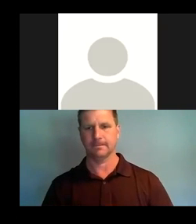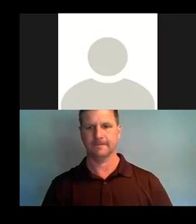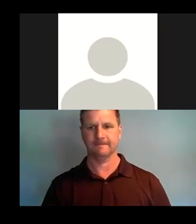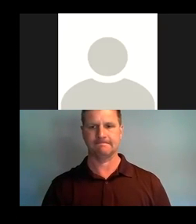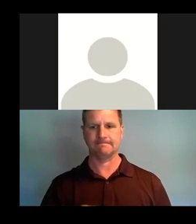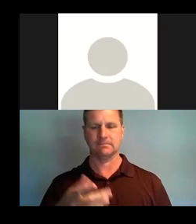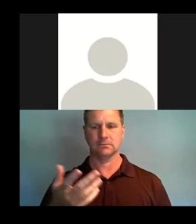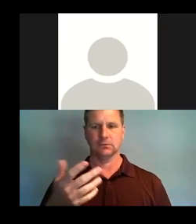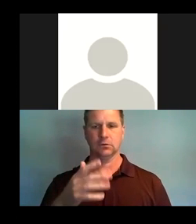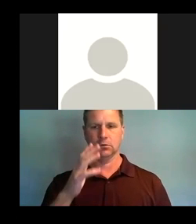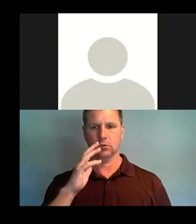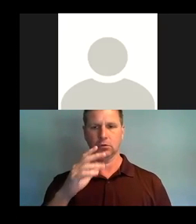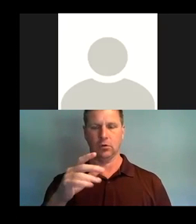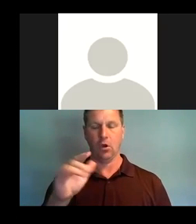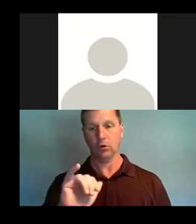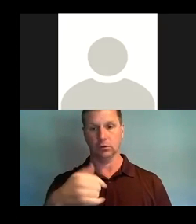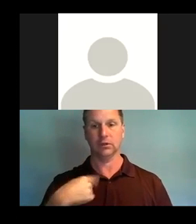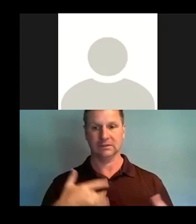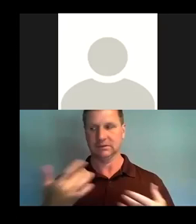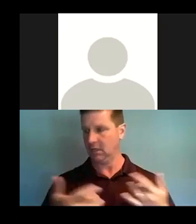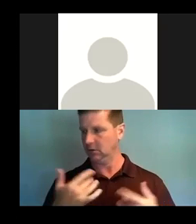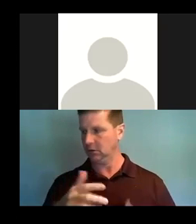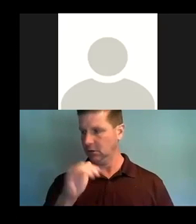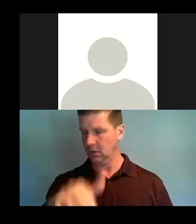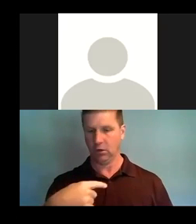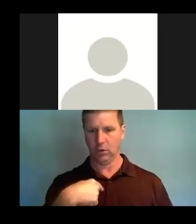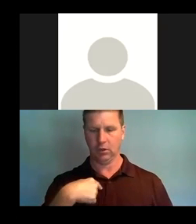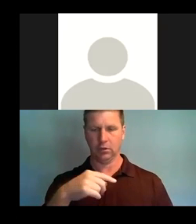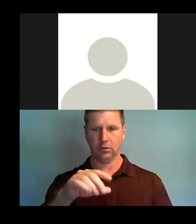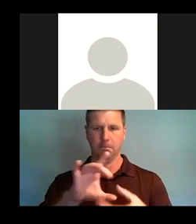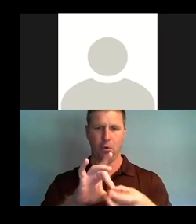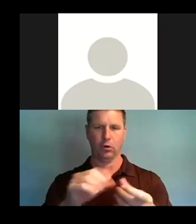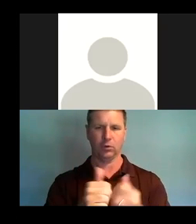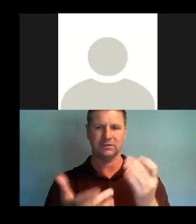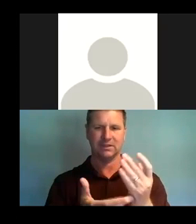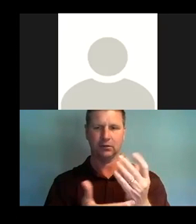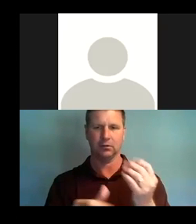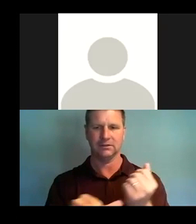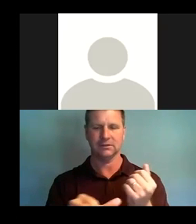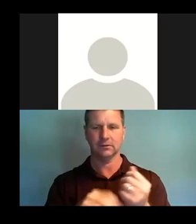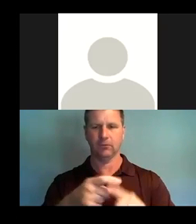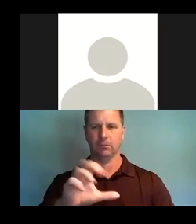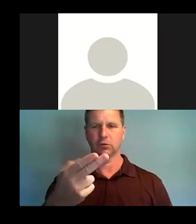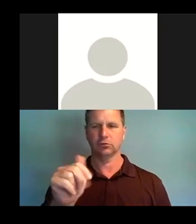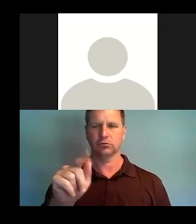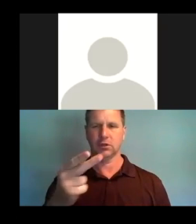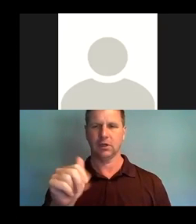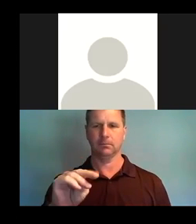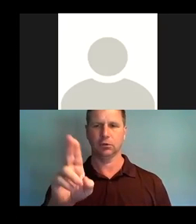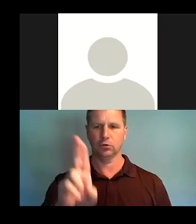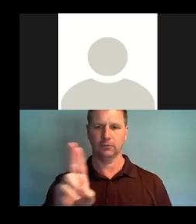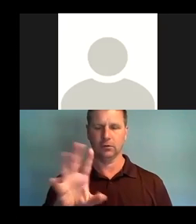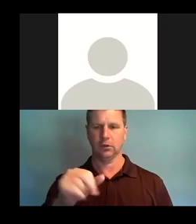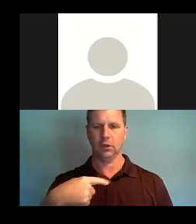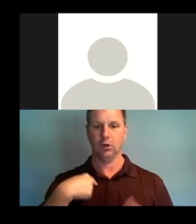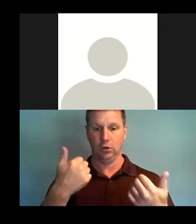So it seems particularly timely as well. We're also very excited that we are partnering with technical assistance with Chatham University, and we are also working closely with